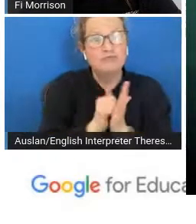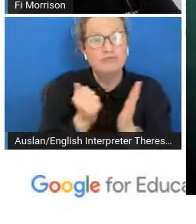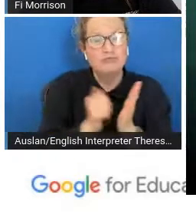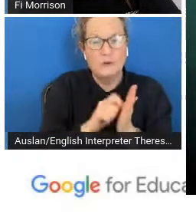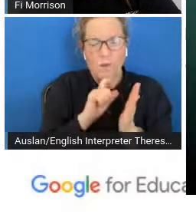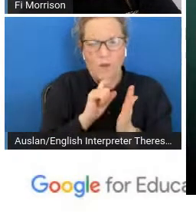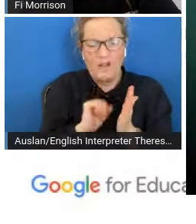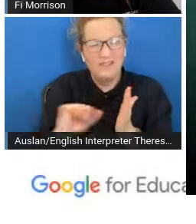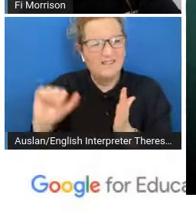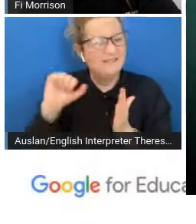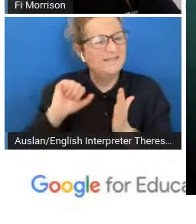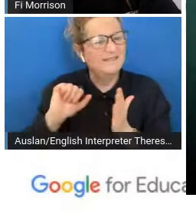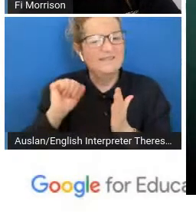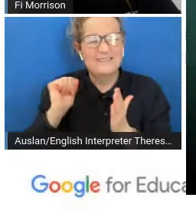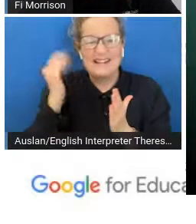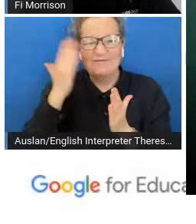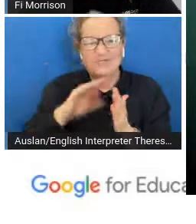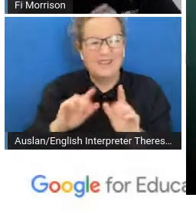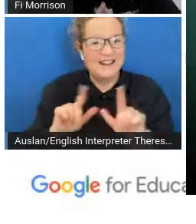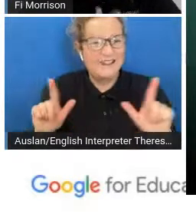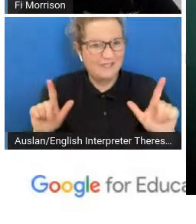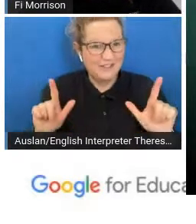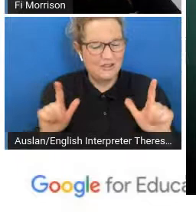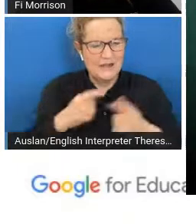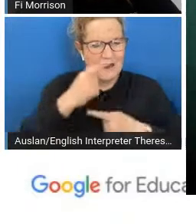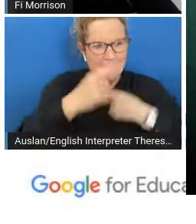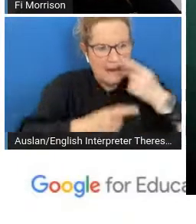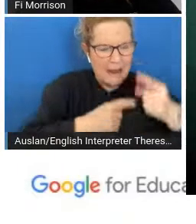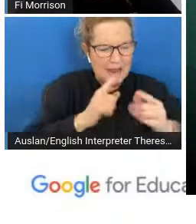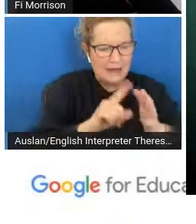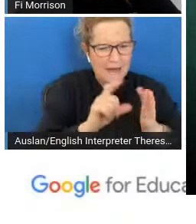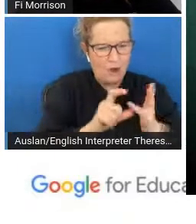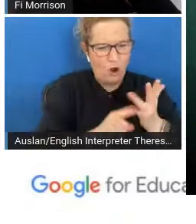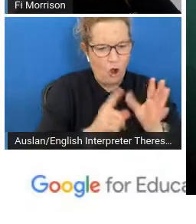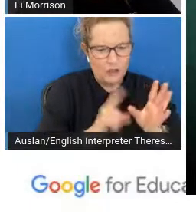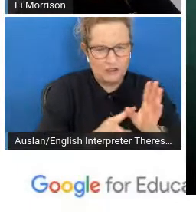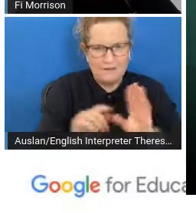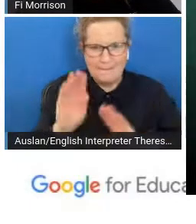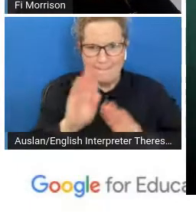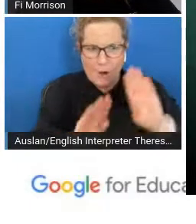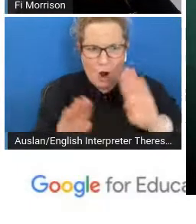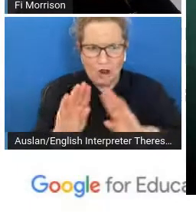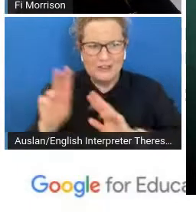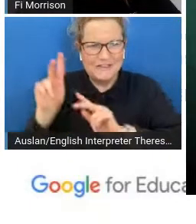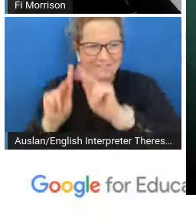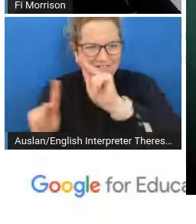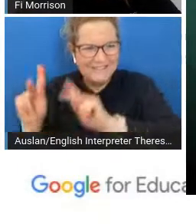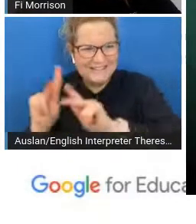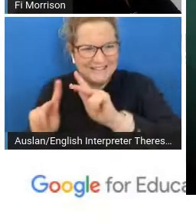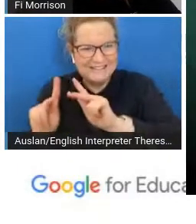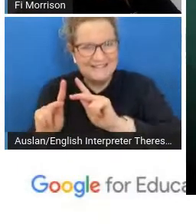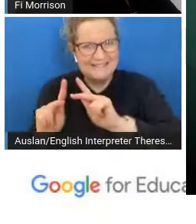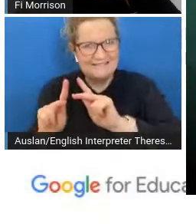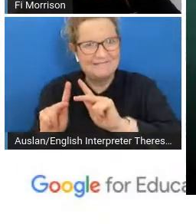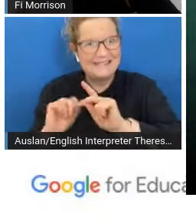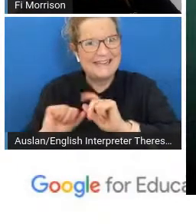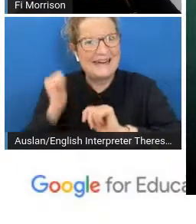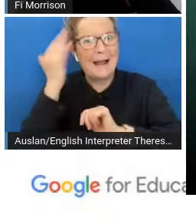going to explain ecology, biology, physics, you name it, in language, which is really